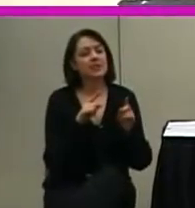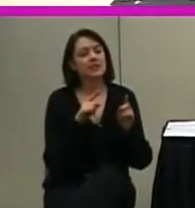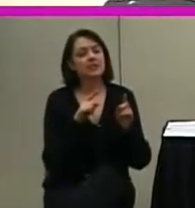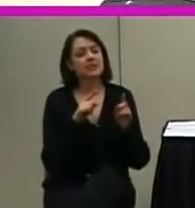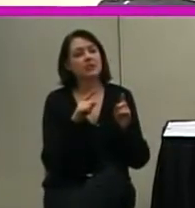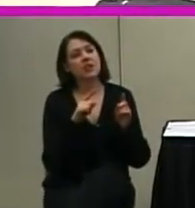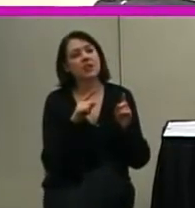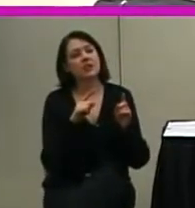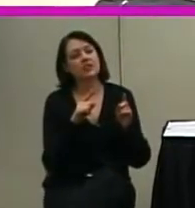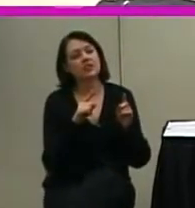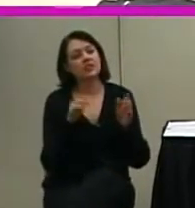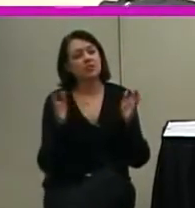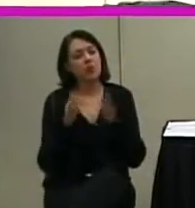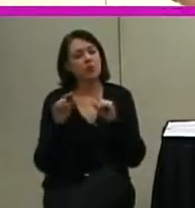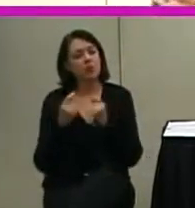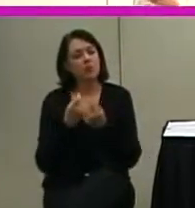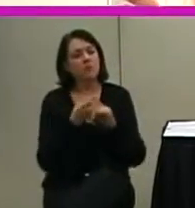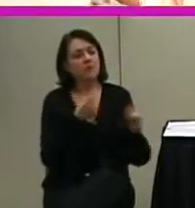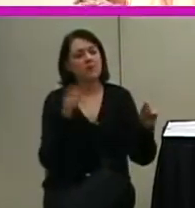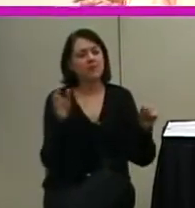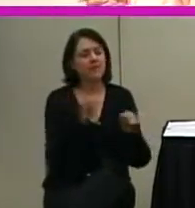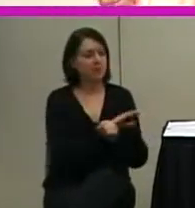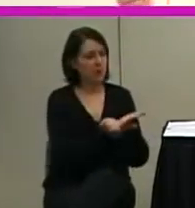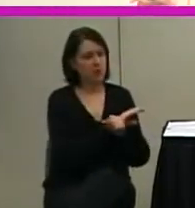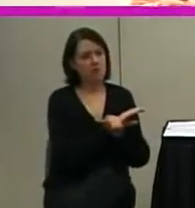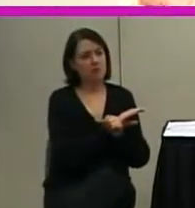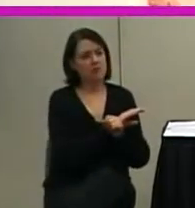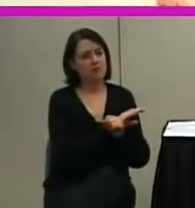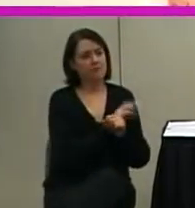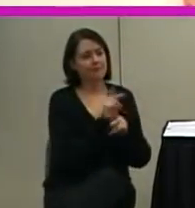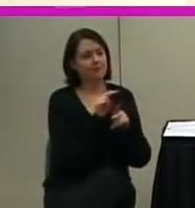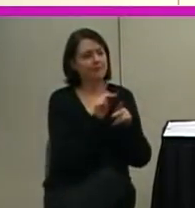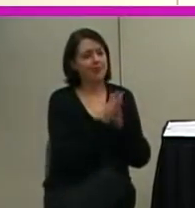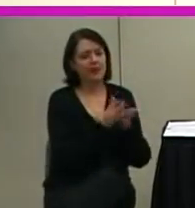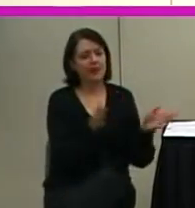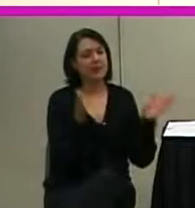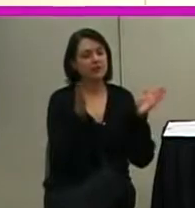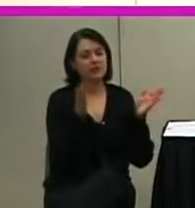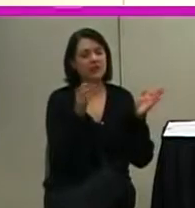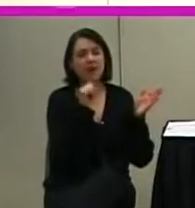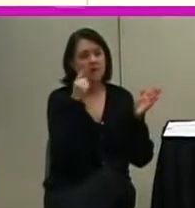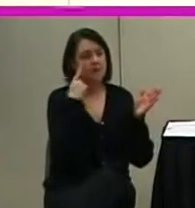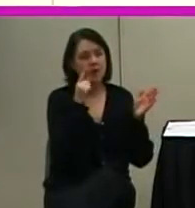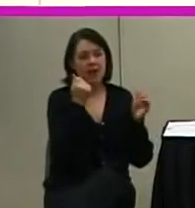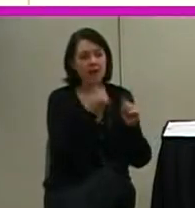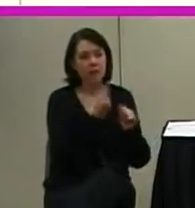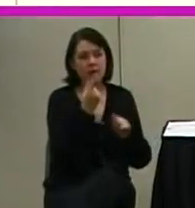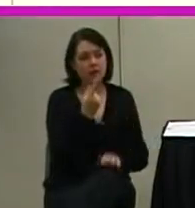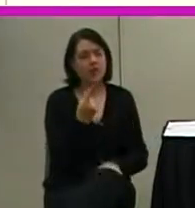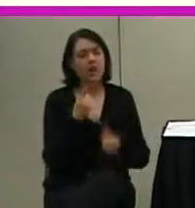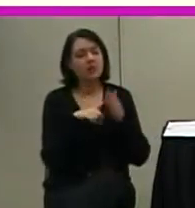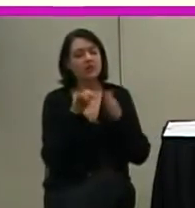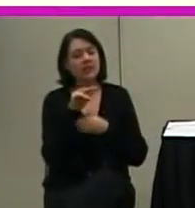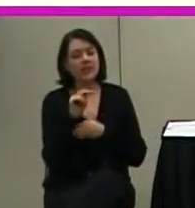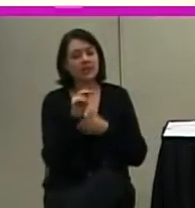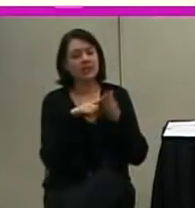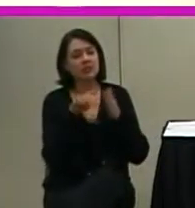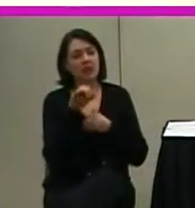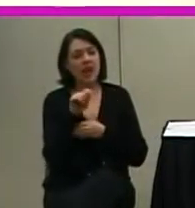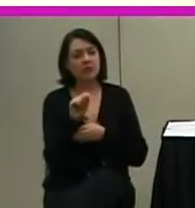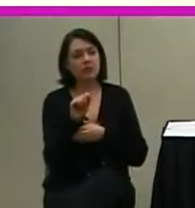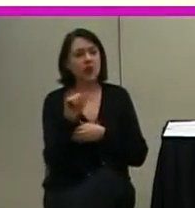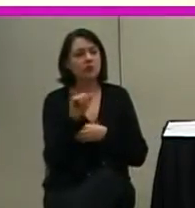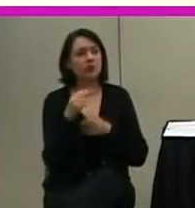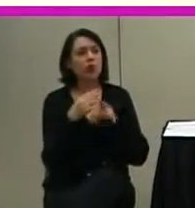full population. So this isn't something we do for everybody. Check-in, check-out, which is also known as the